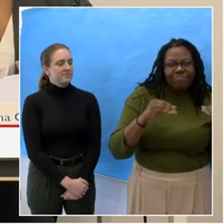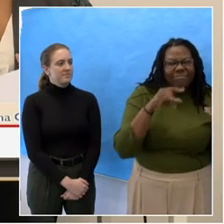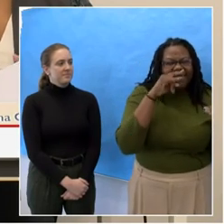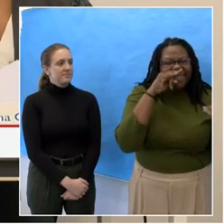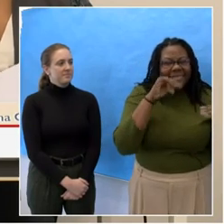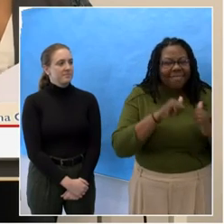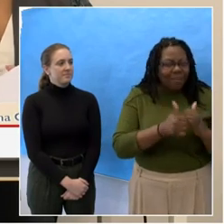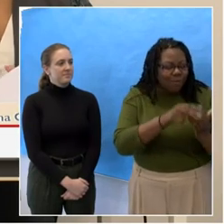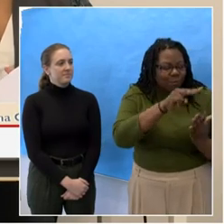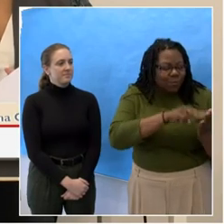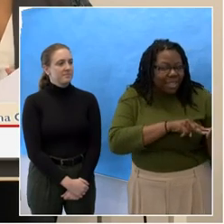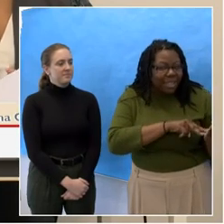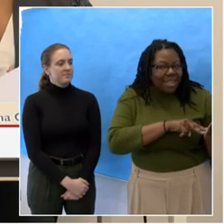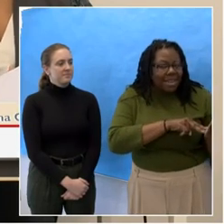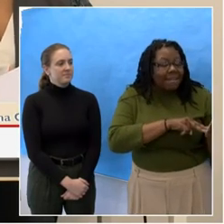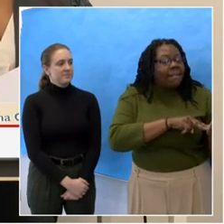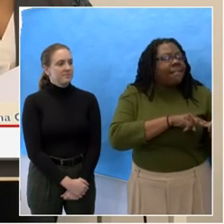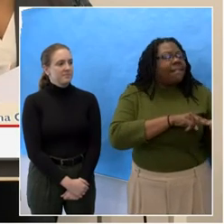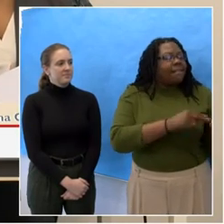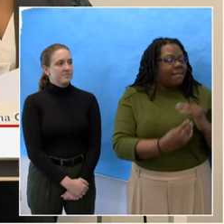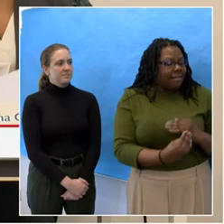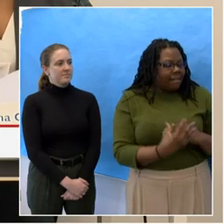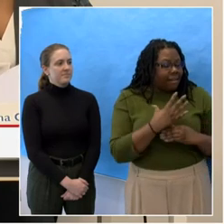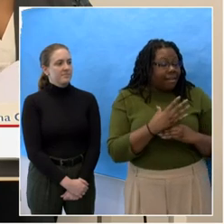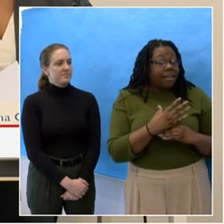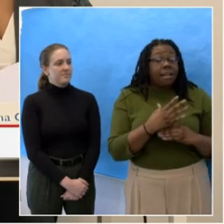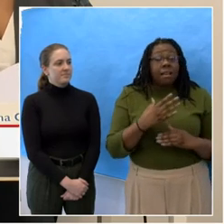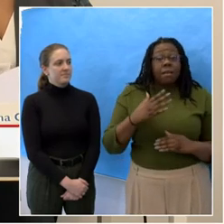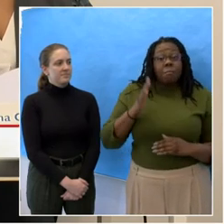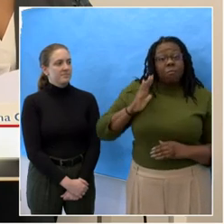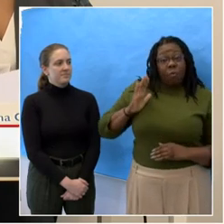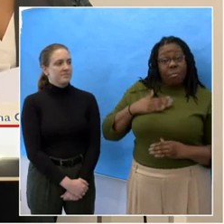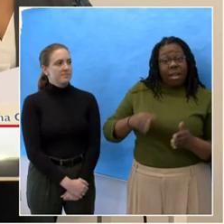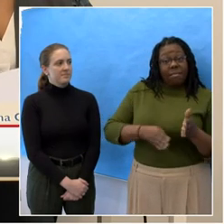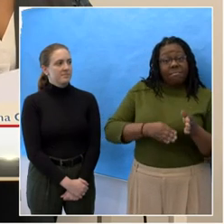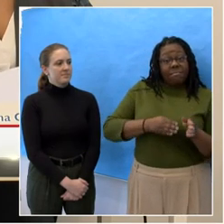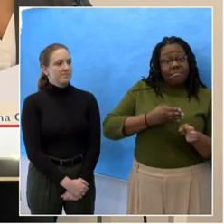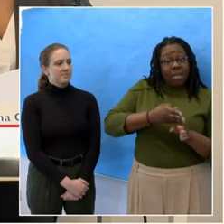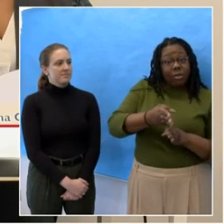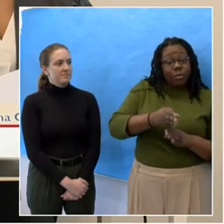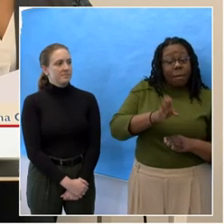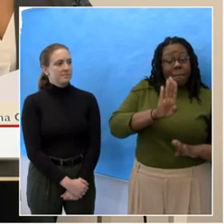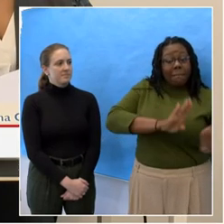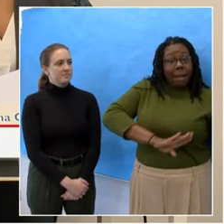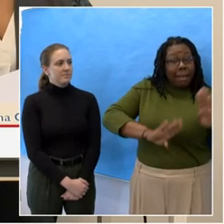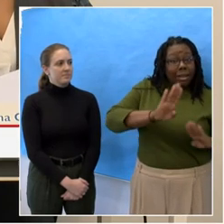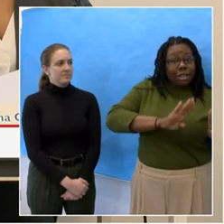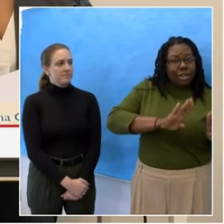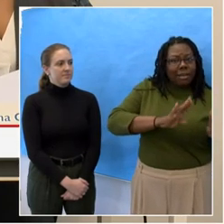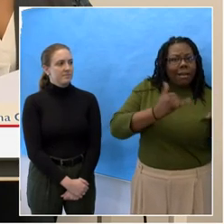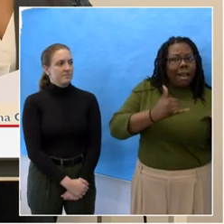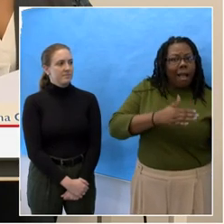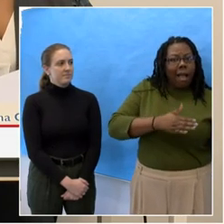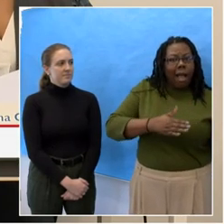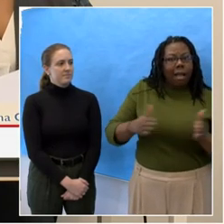from biology to elementary education, but also changed my life trajectory. And I think this is a tremendous opportunity